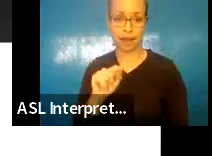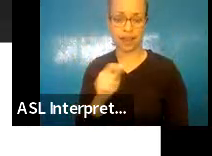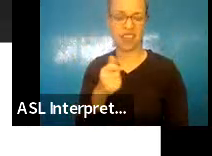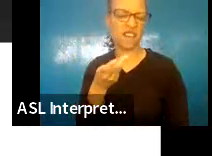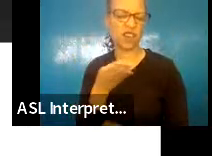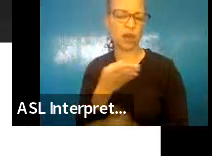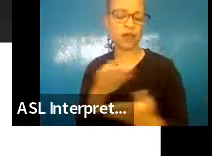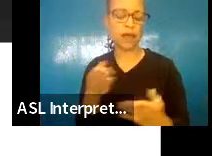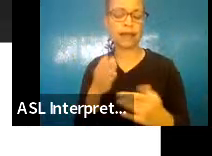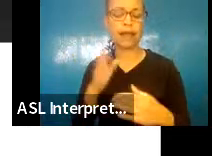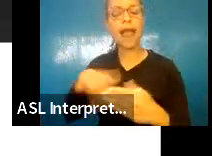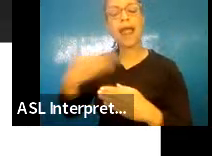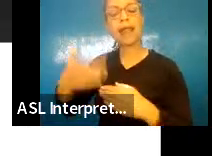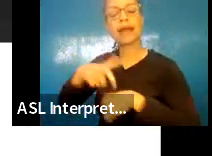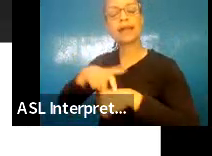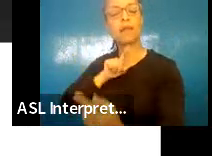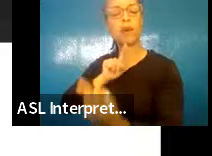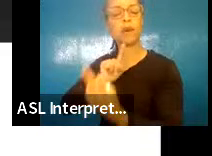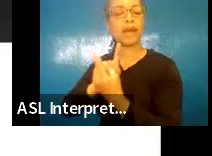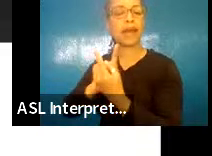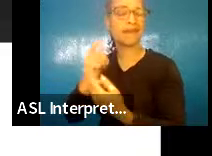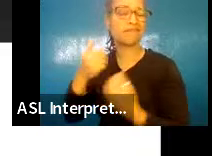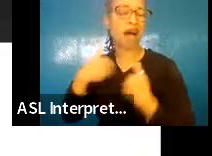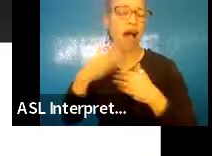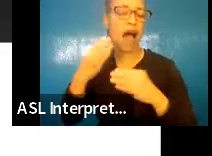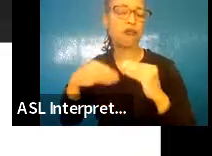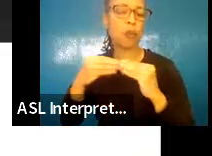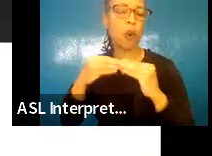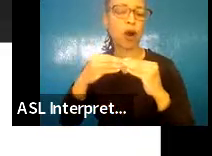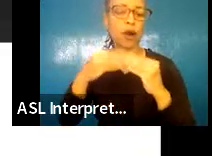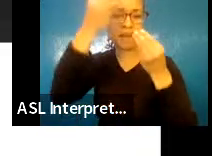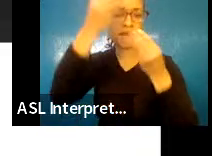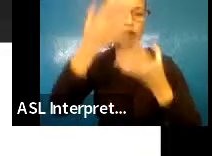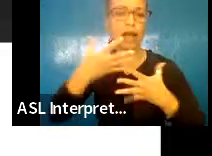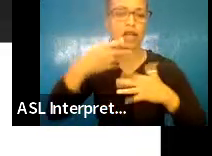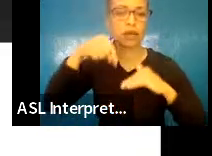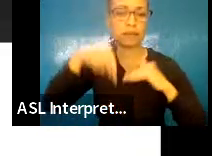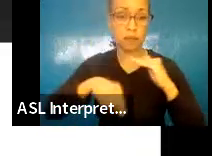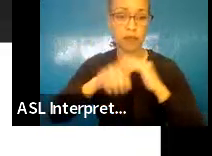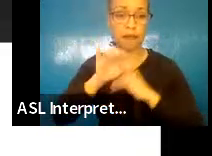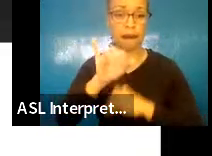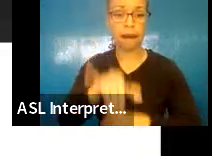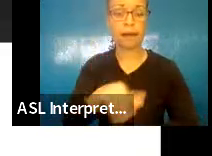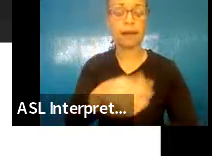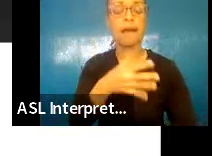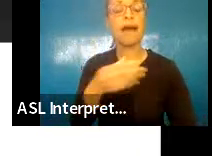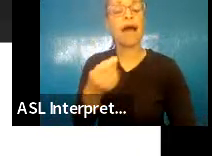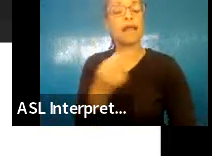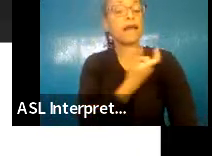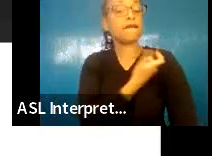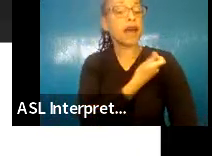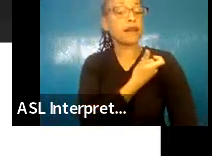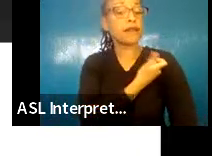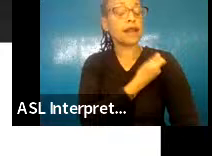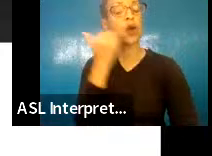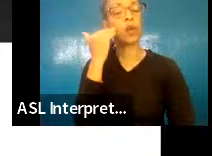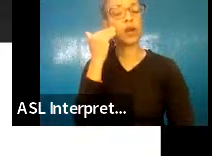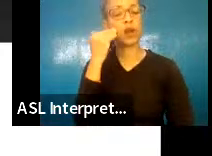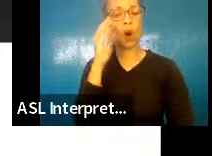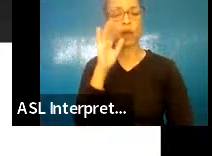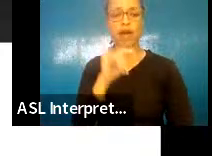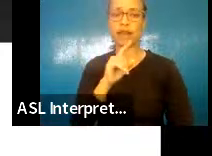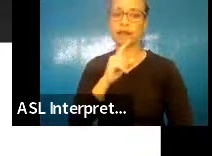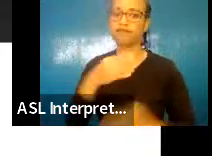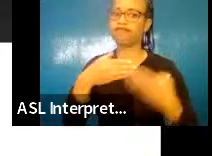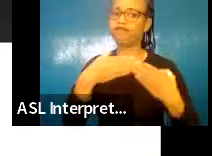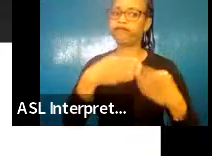meet, I will have much more information about that. And then finally, on our vaccine front, as you know, vaccinations are widely